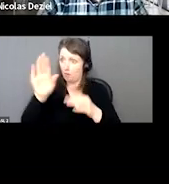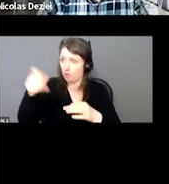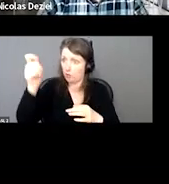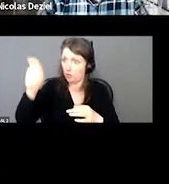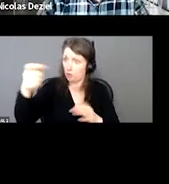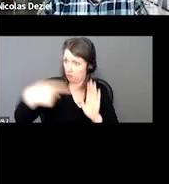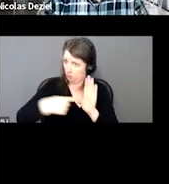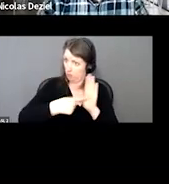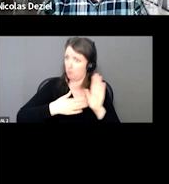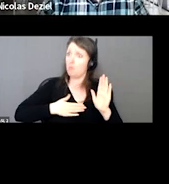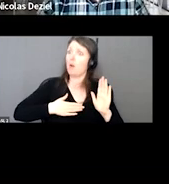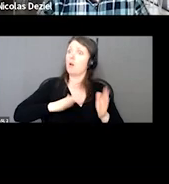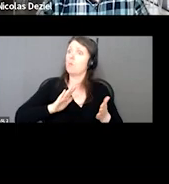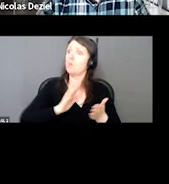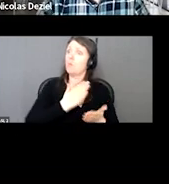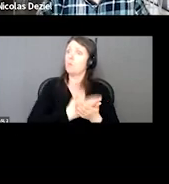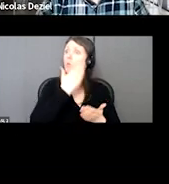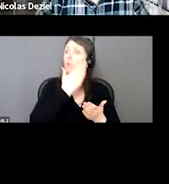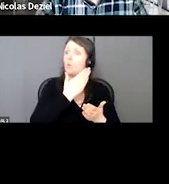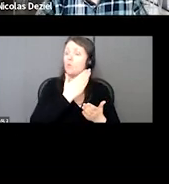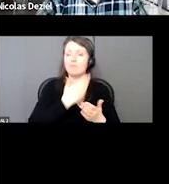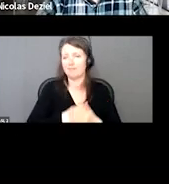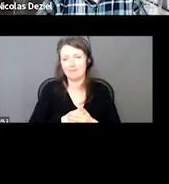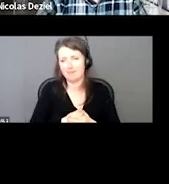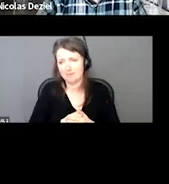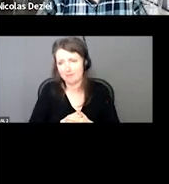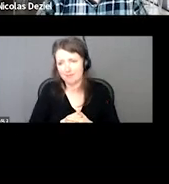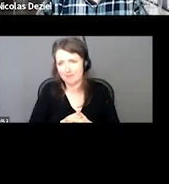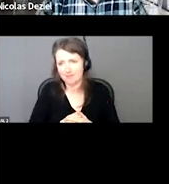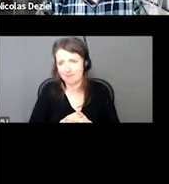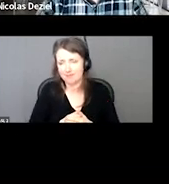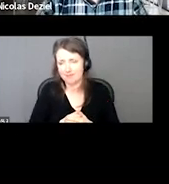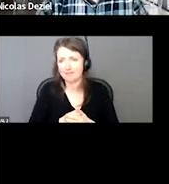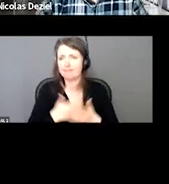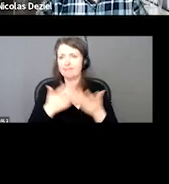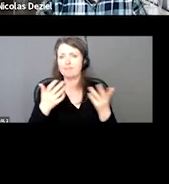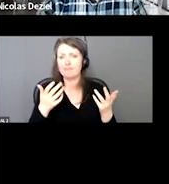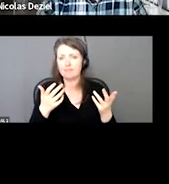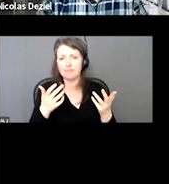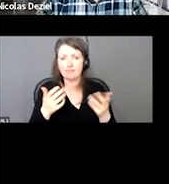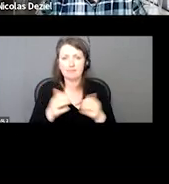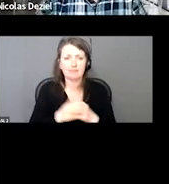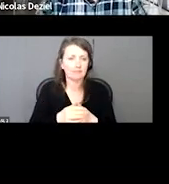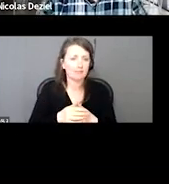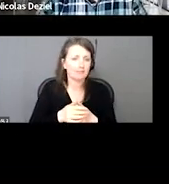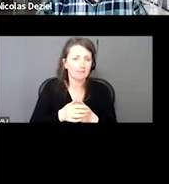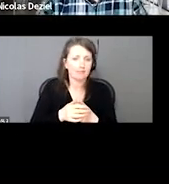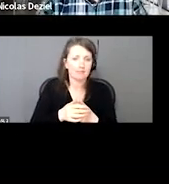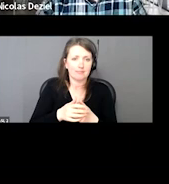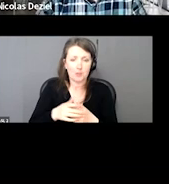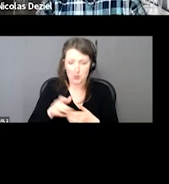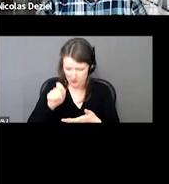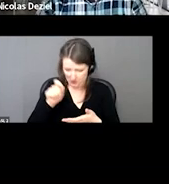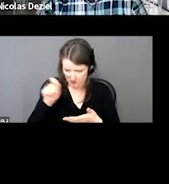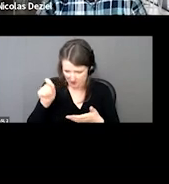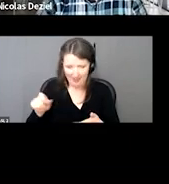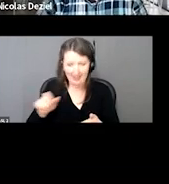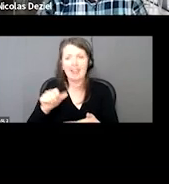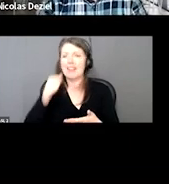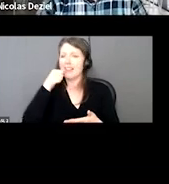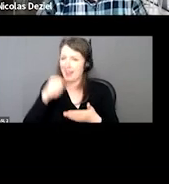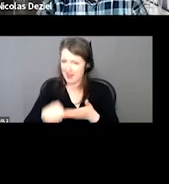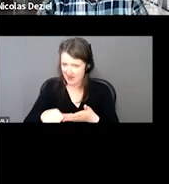be I don't know, a poem. Let's take a poem, for example. You put it in an envelope, you mail it to yourself. So you're going to get that Canada